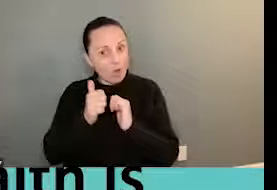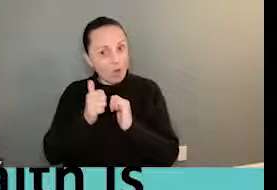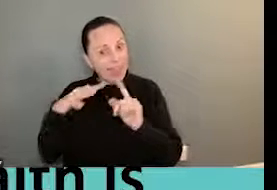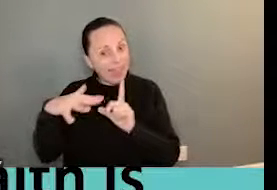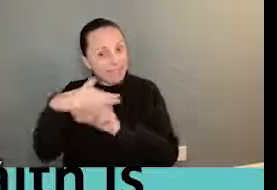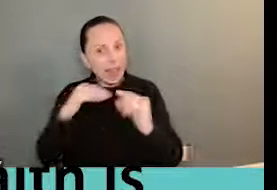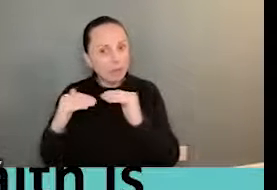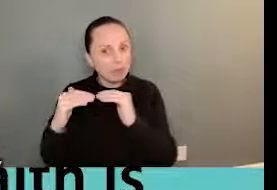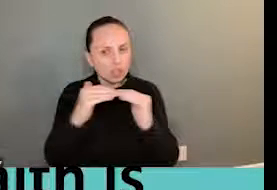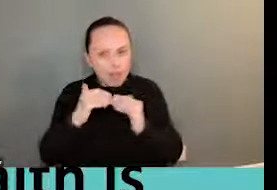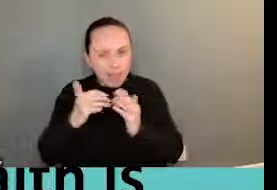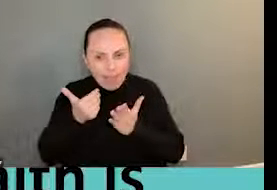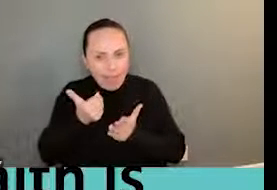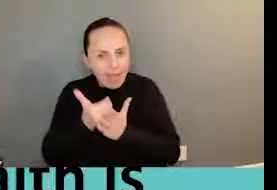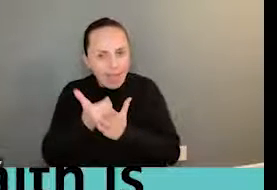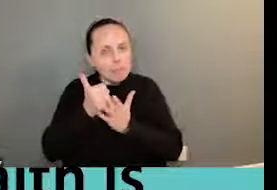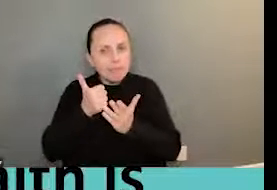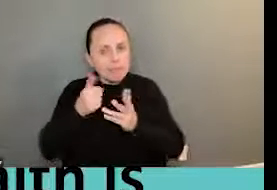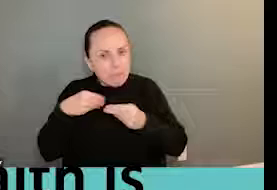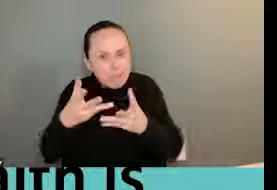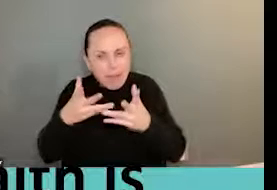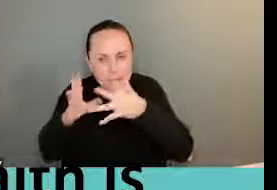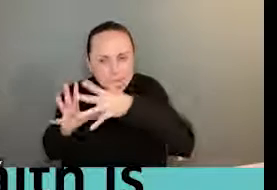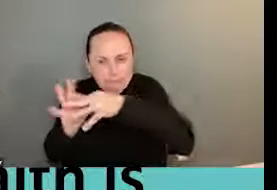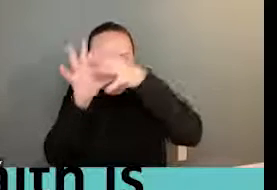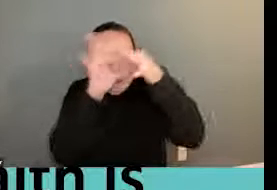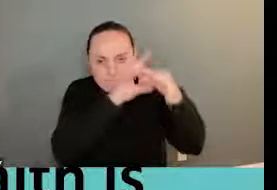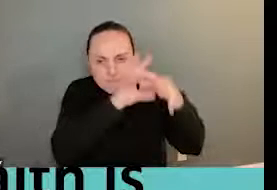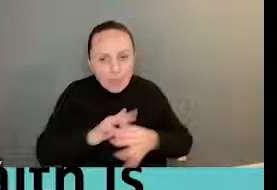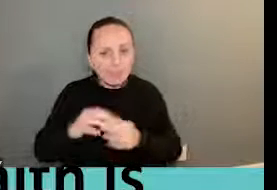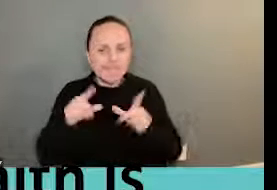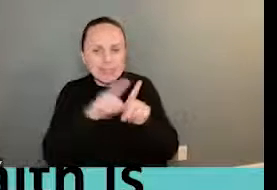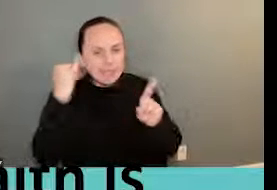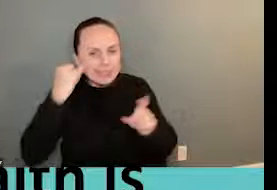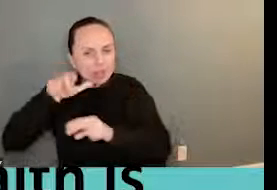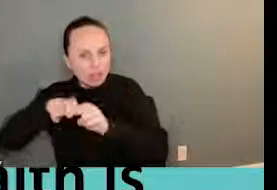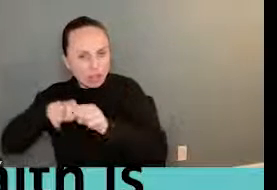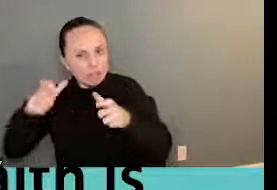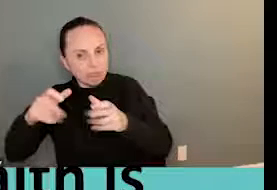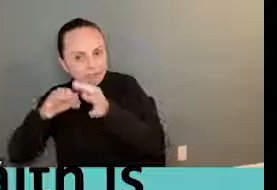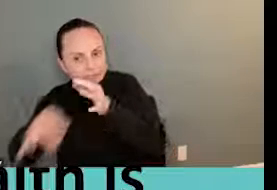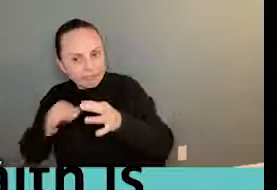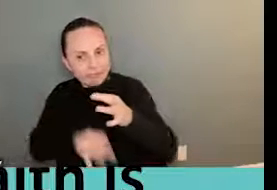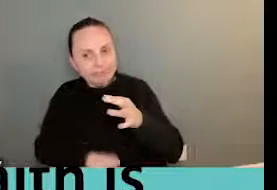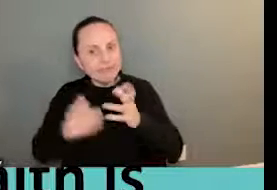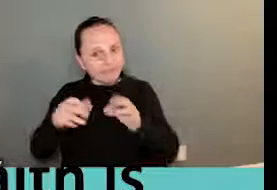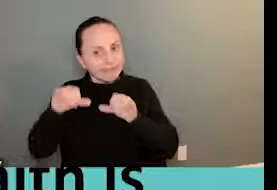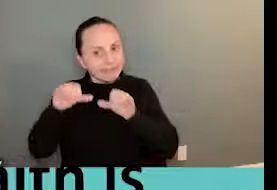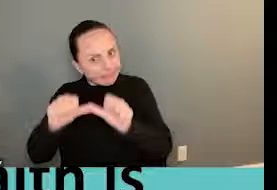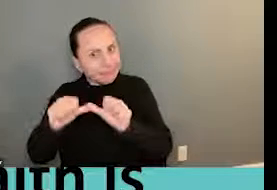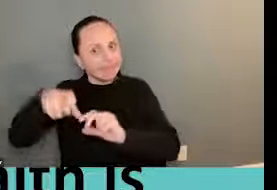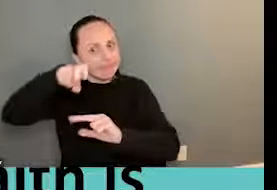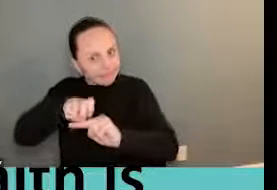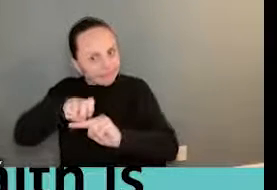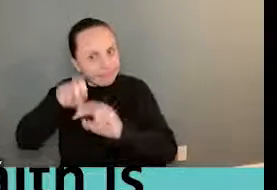to scaffold, right, provides the glue that allows for that stool to exist and stay intact, we